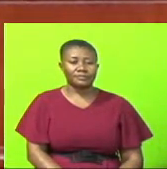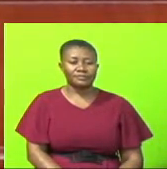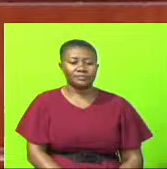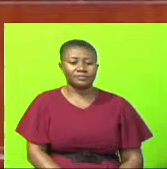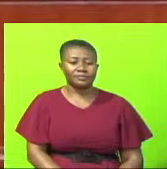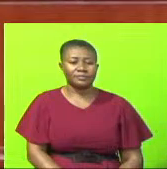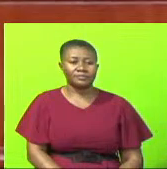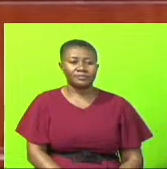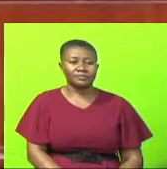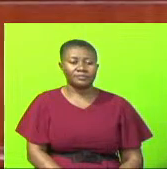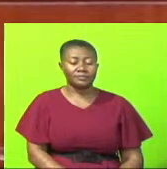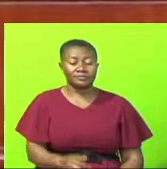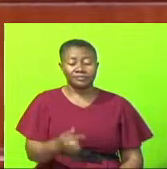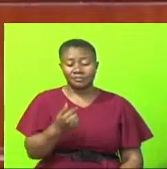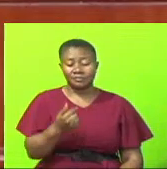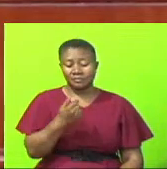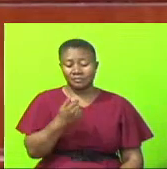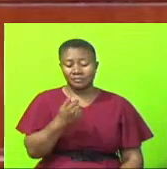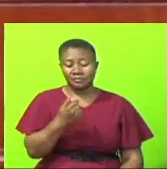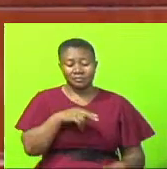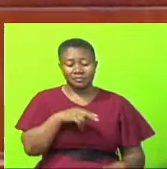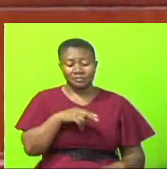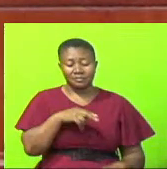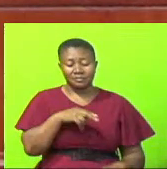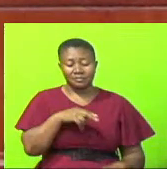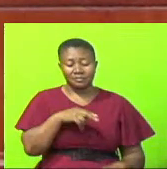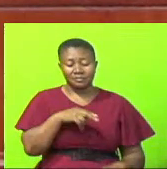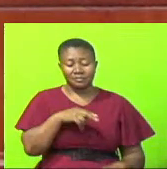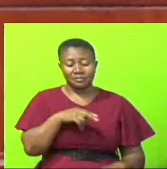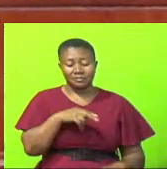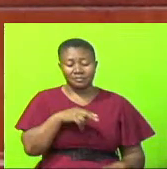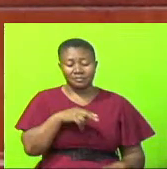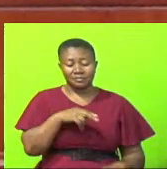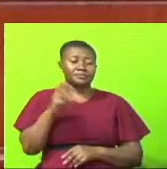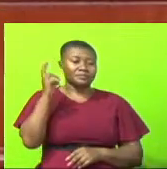I have listened to the comments